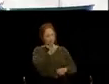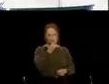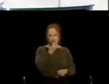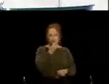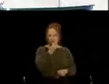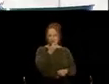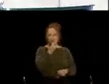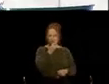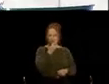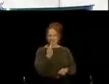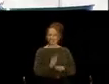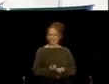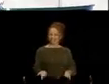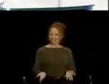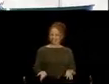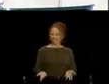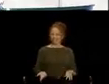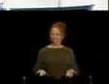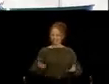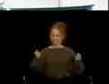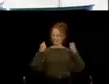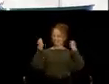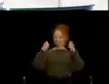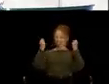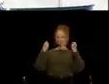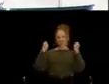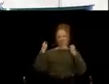It feels good. And